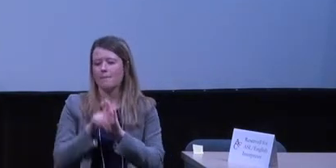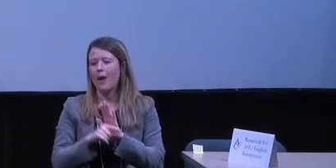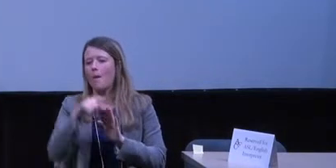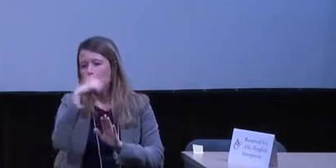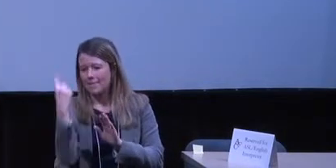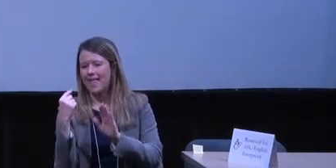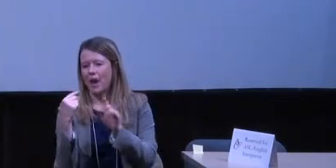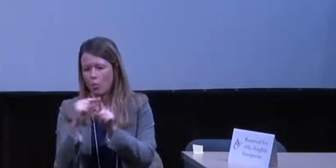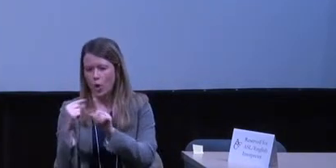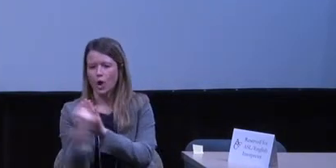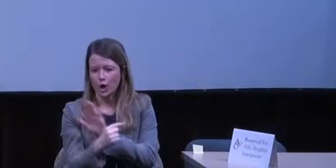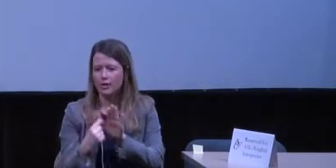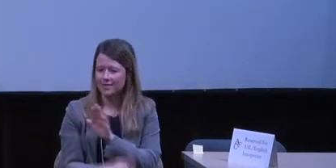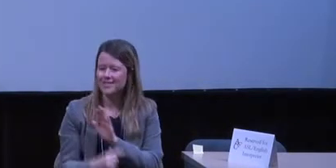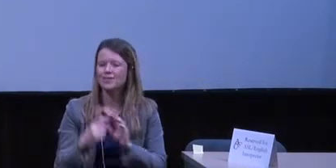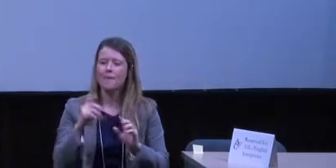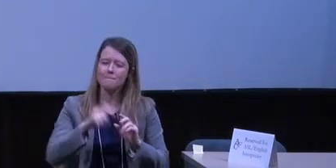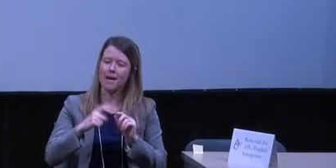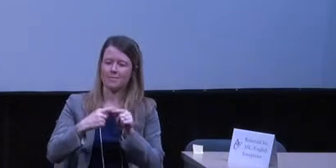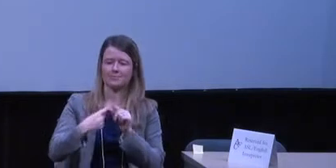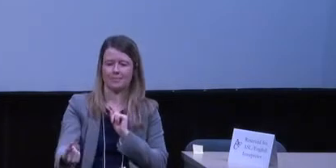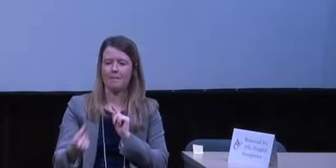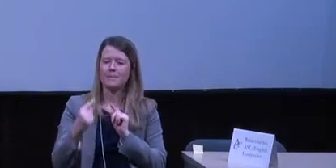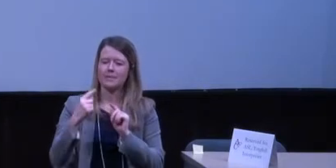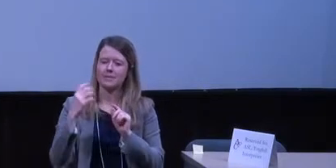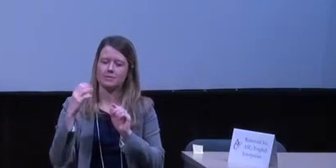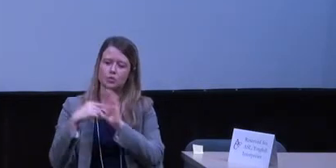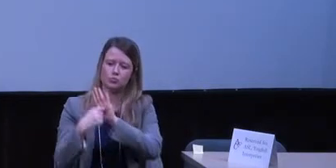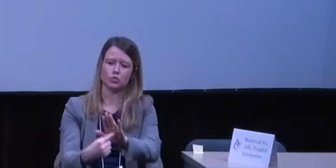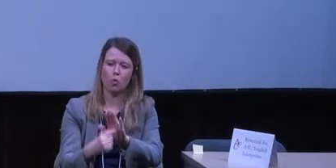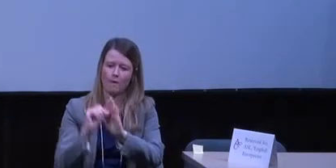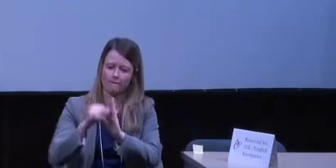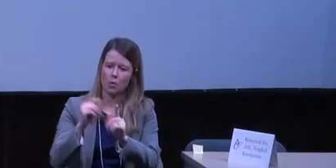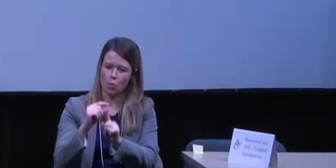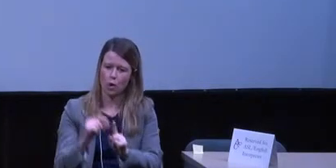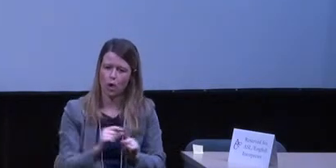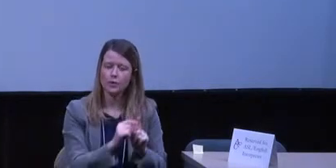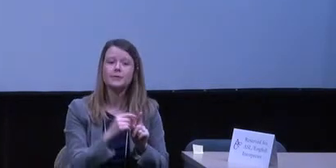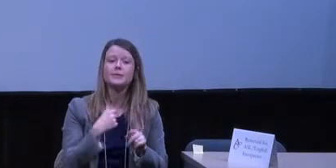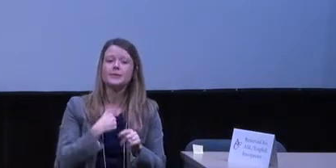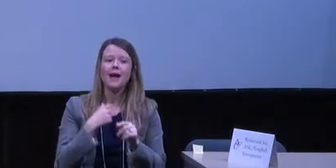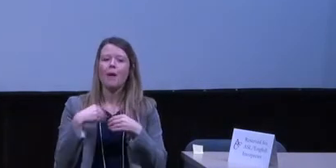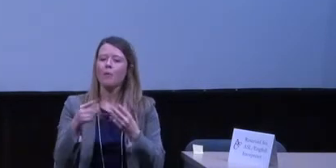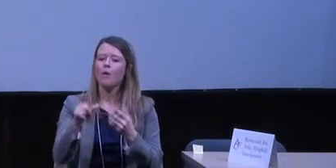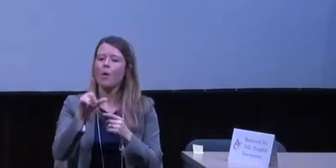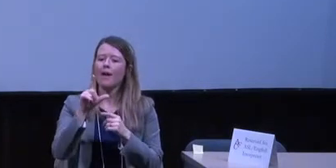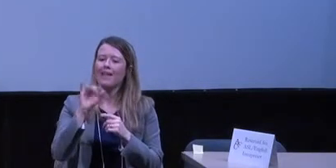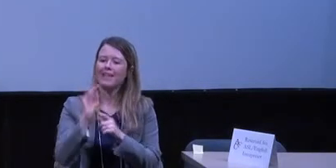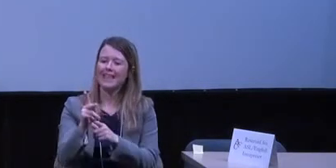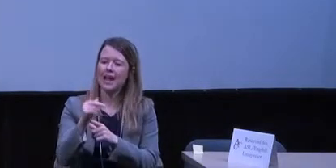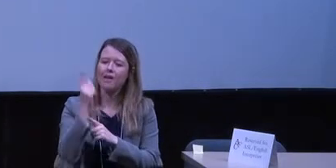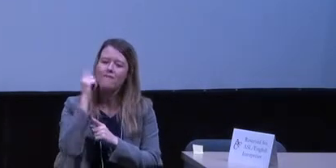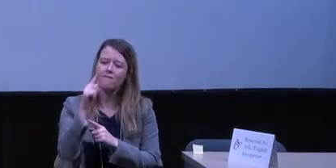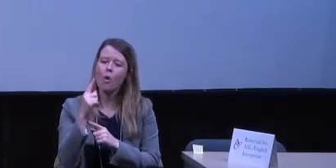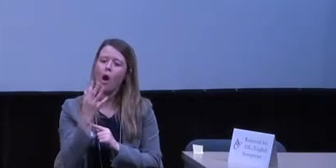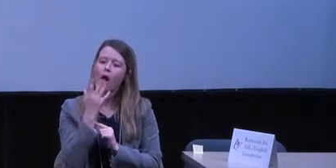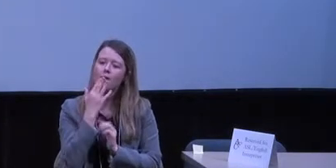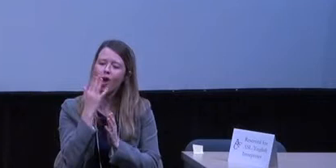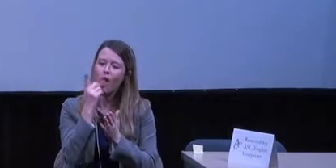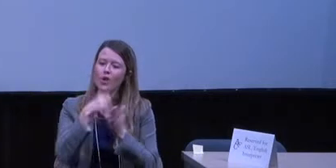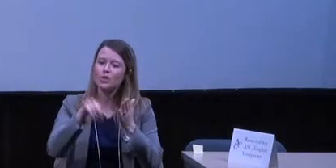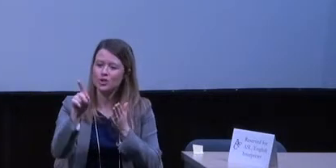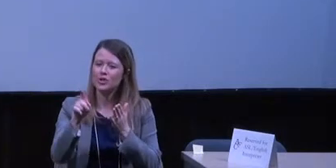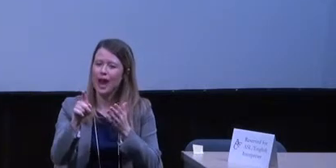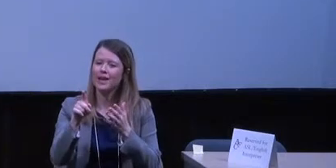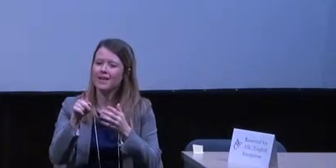bold contrast. And I did provide you guys with links for a color checker, and a color checker will allow you to utilize